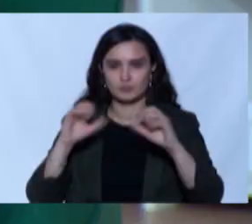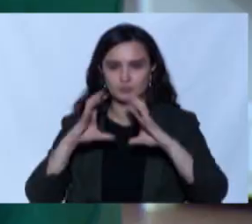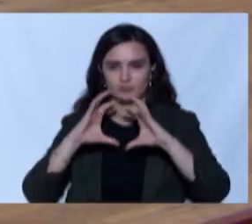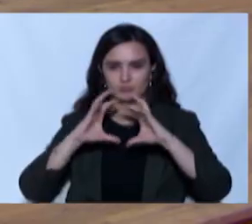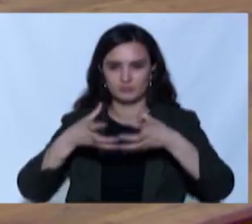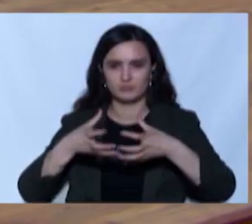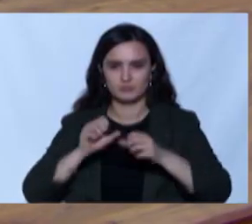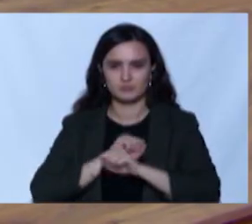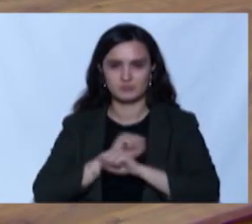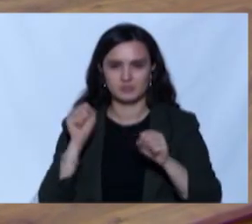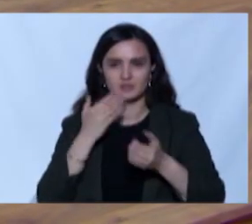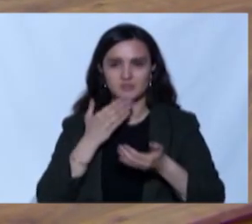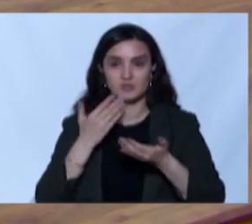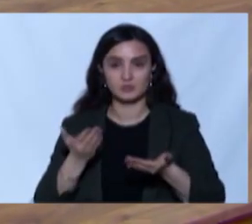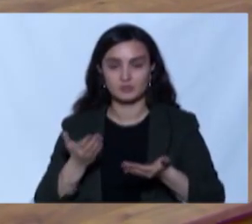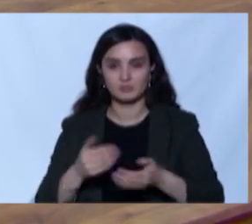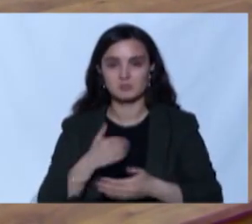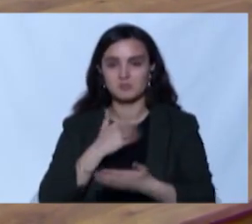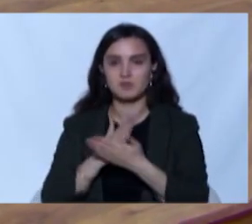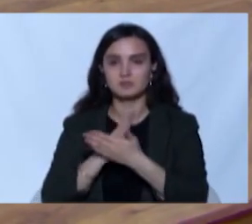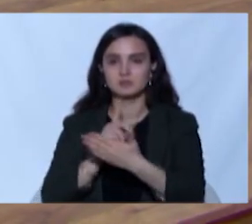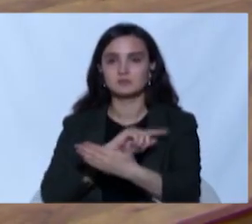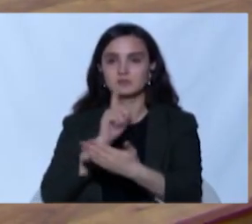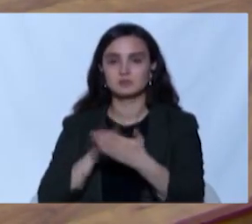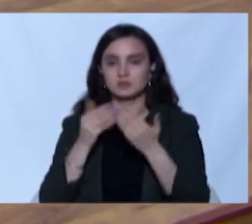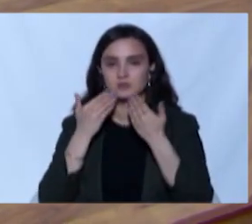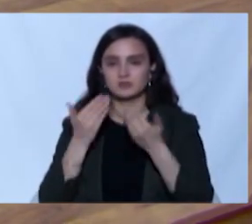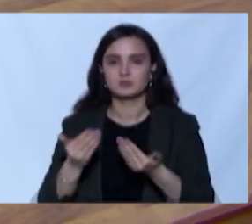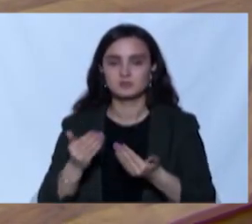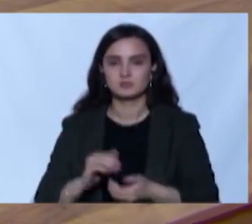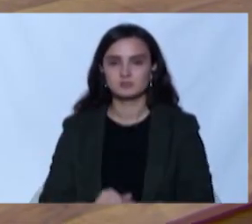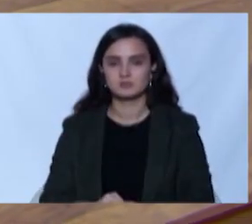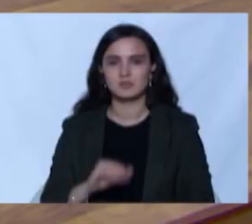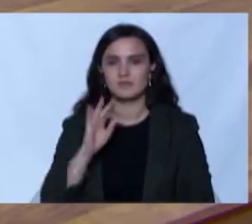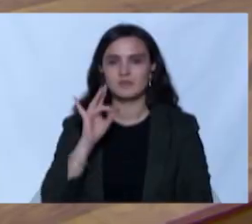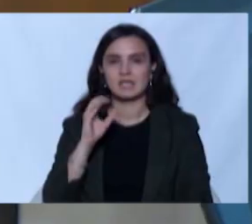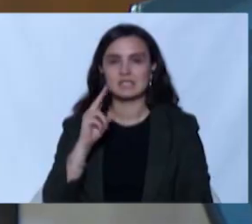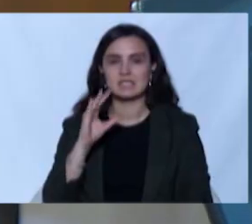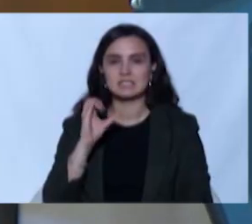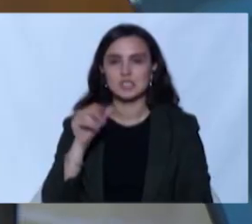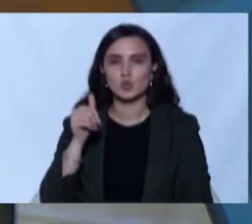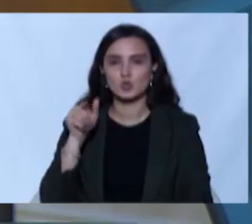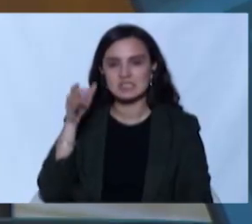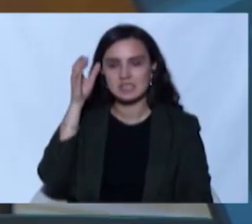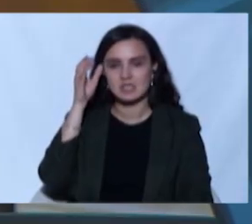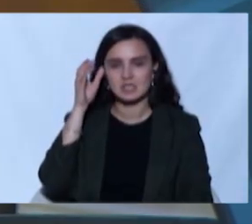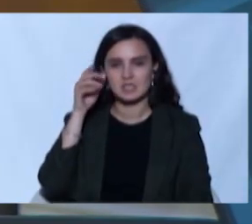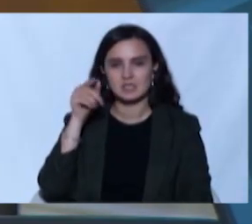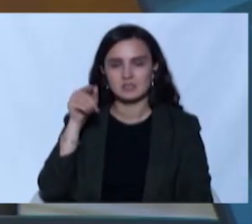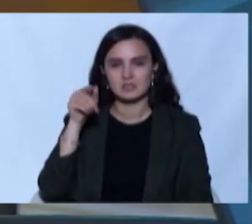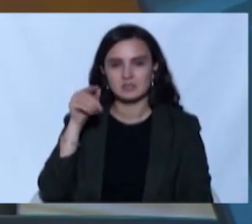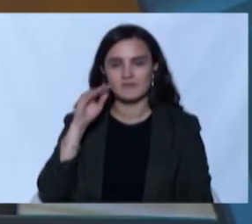destruction. Alex, I've got a question. We have Frankenstein as a science fiction tale